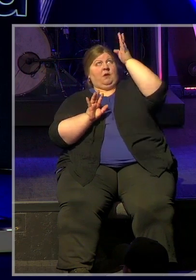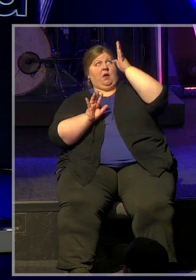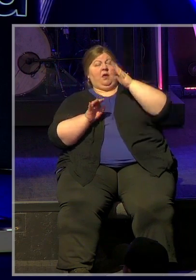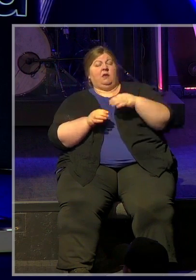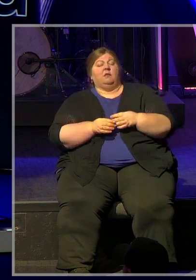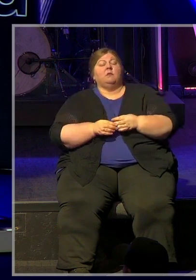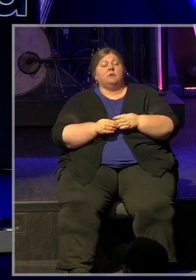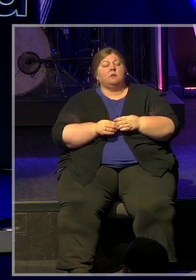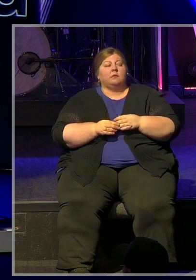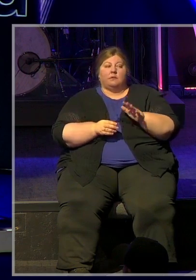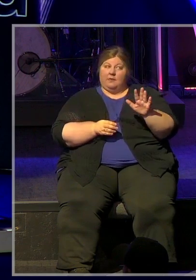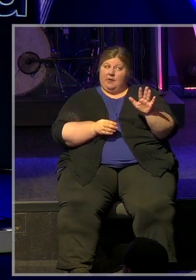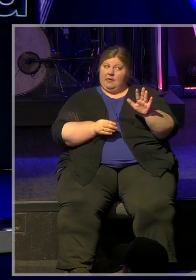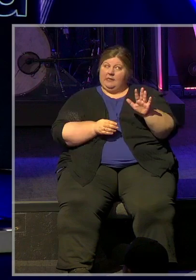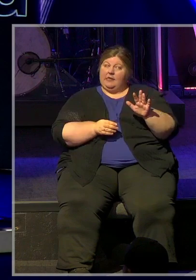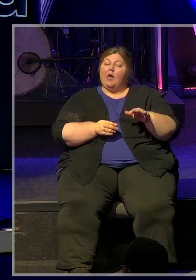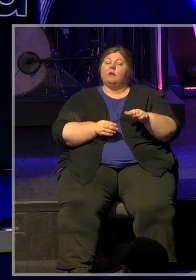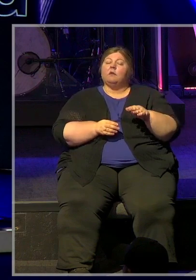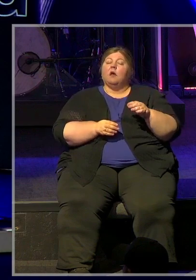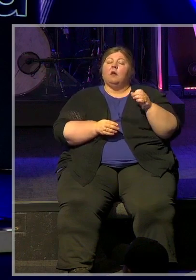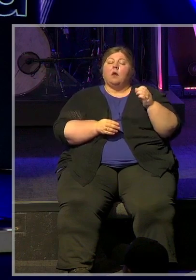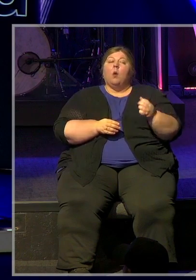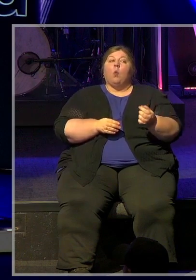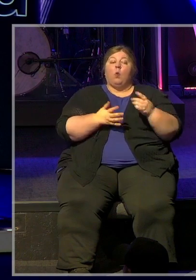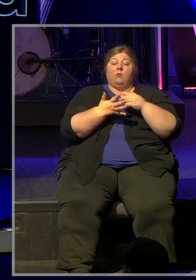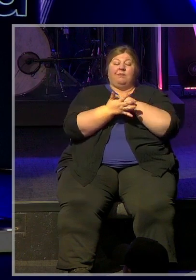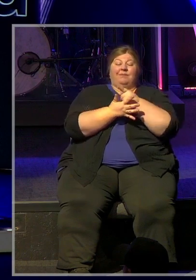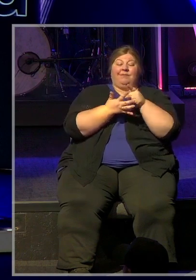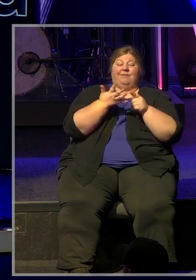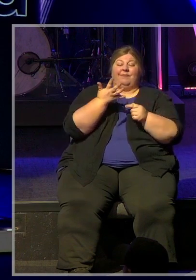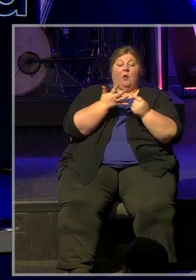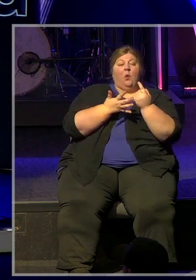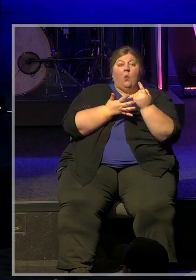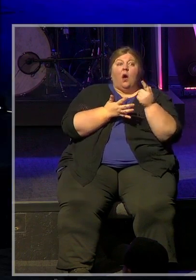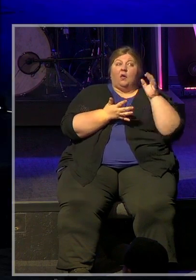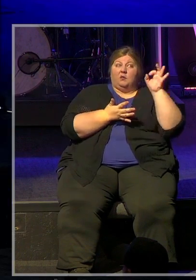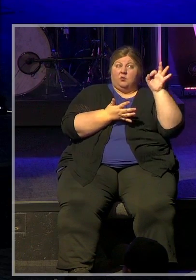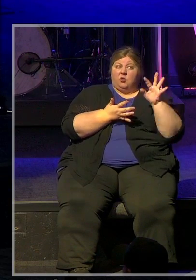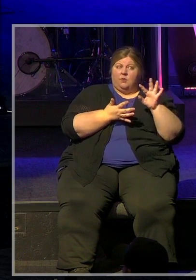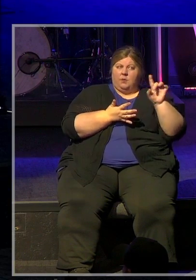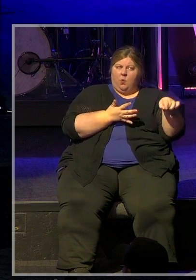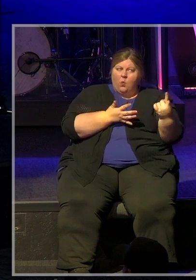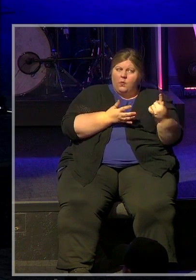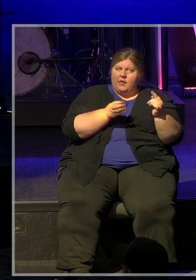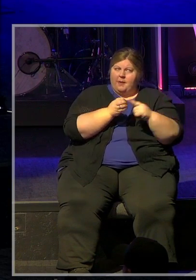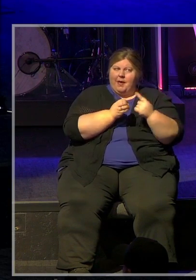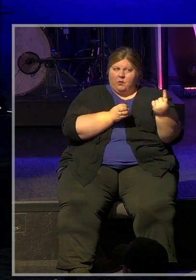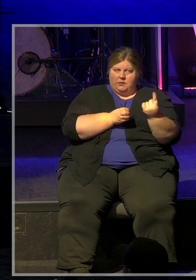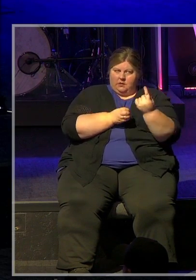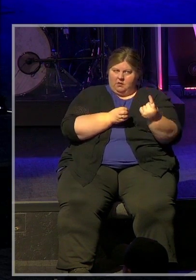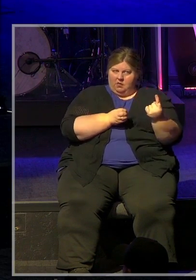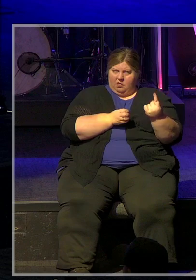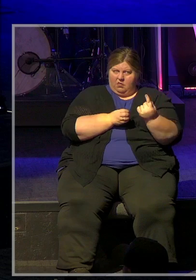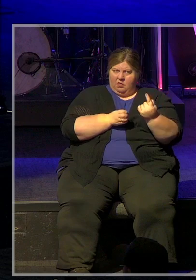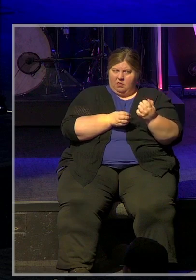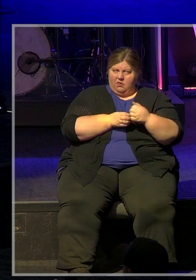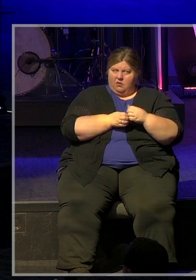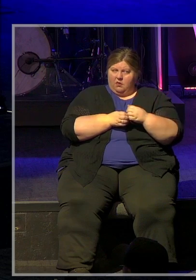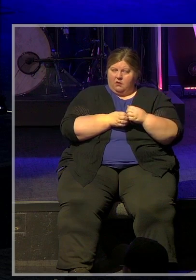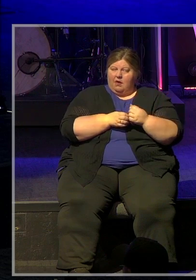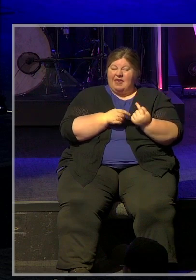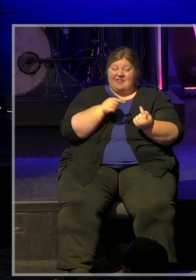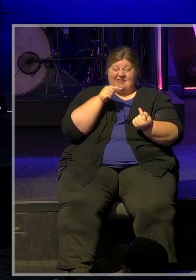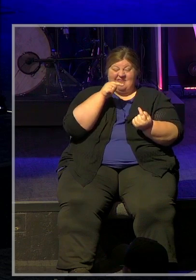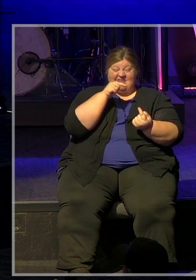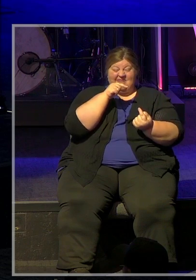said we're going to do a whole sermon just on singleness. It's the thing that points to the real thing. That's the whole